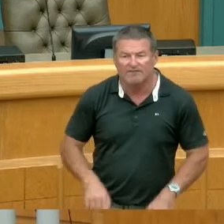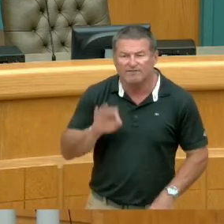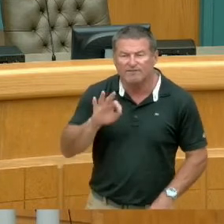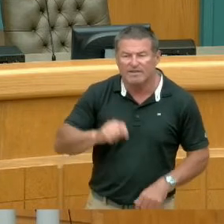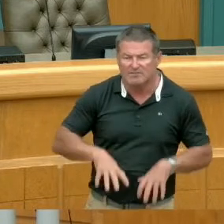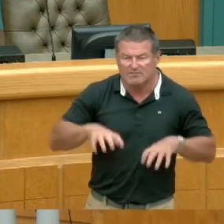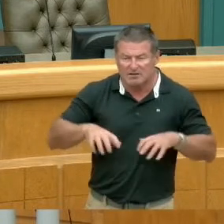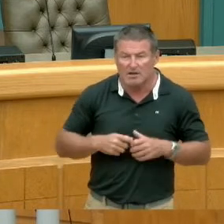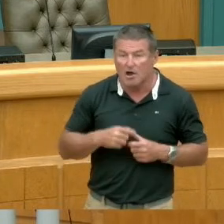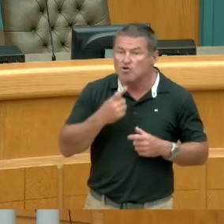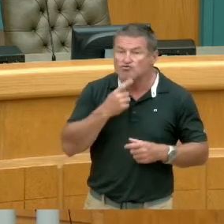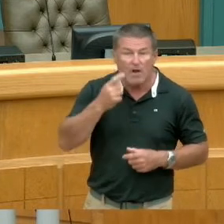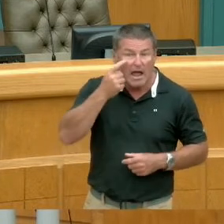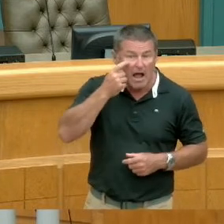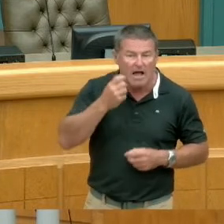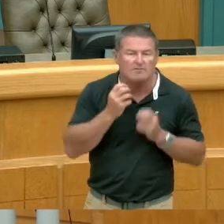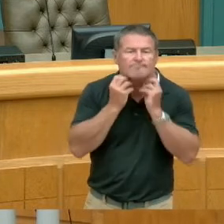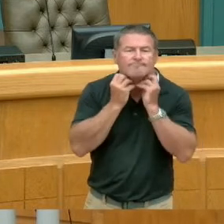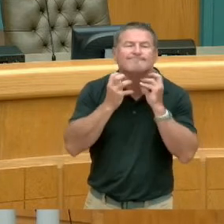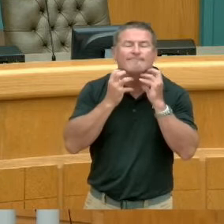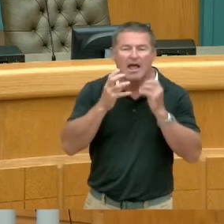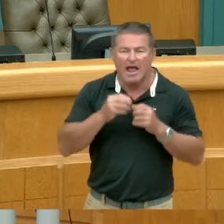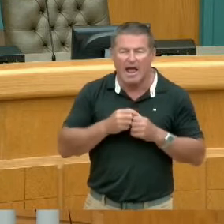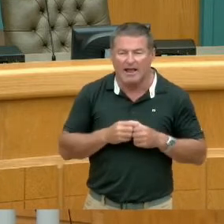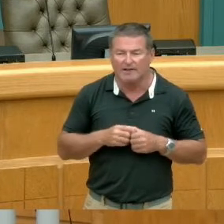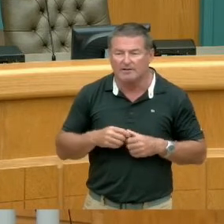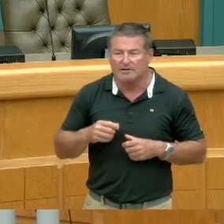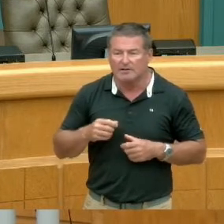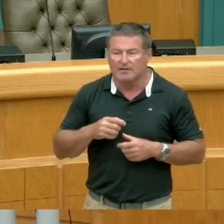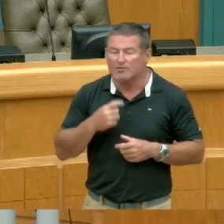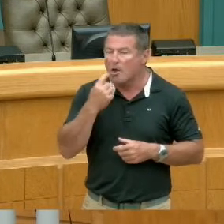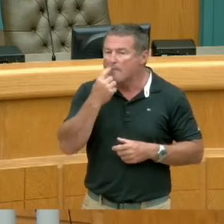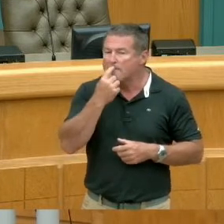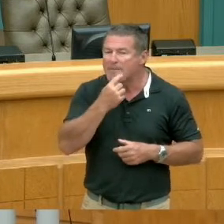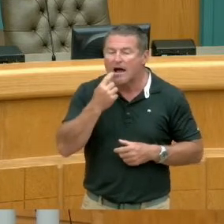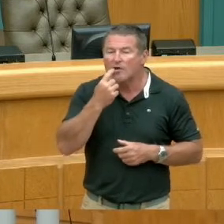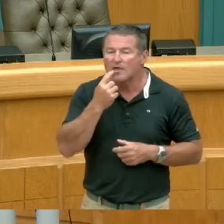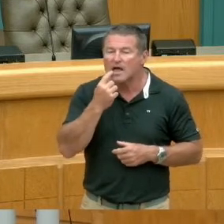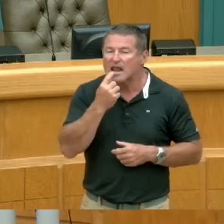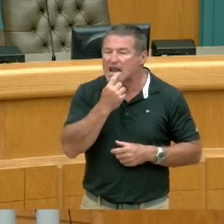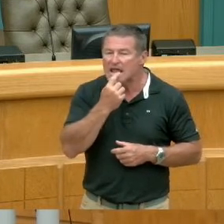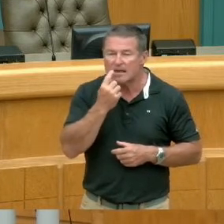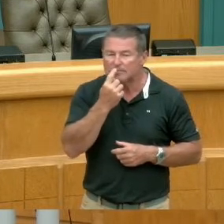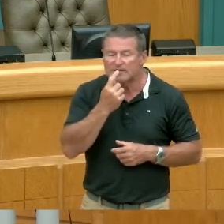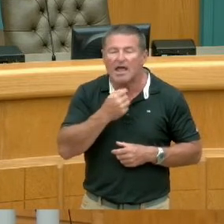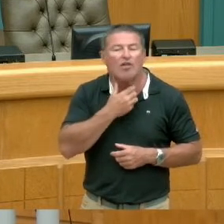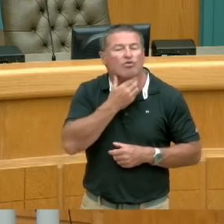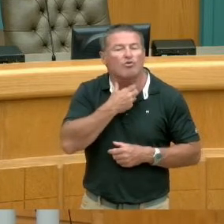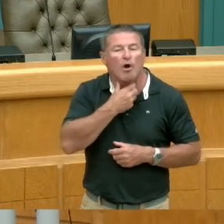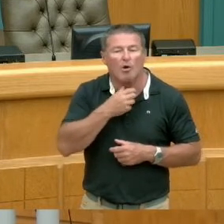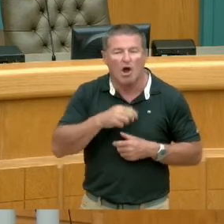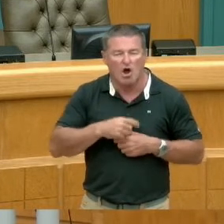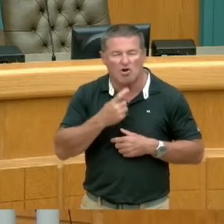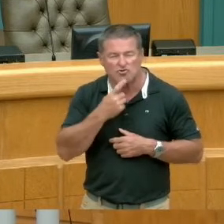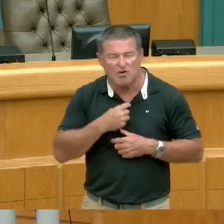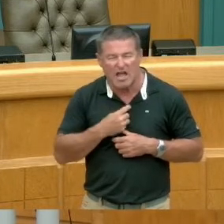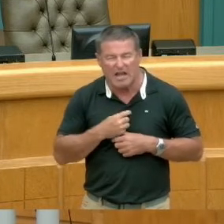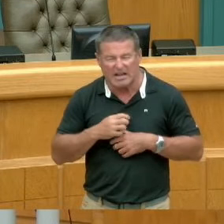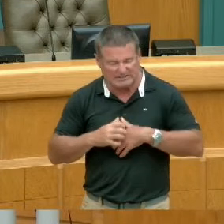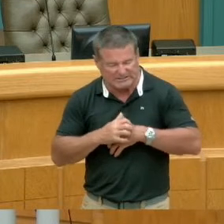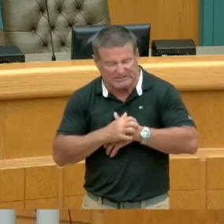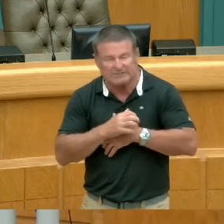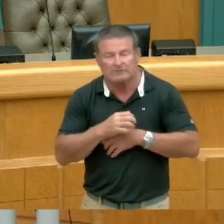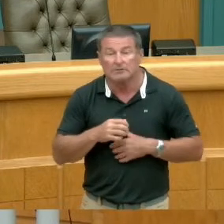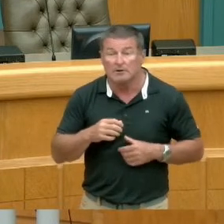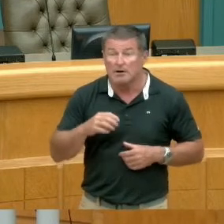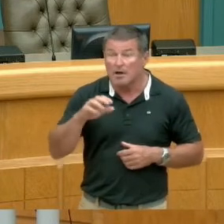lymph glands in the neck, and irritation and inflammation of the mouth, lips, and throat. The symptoms of